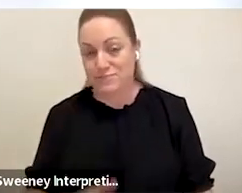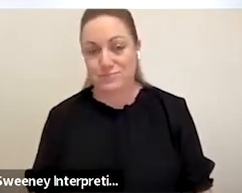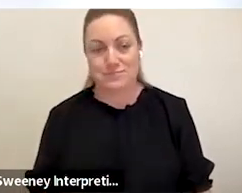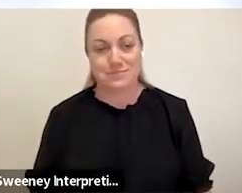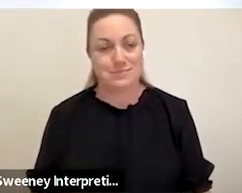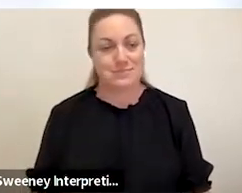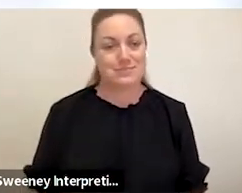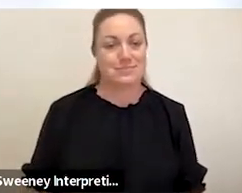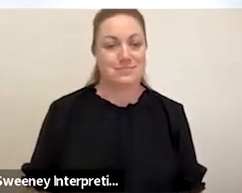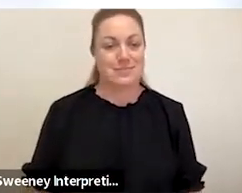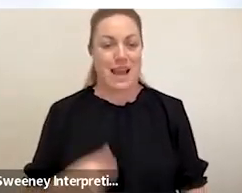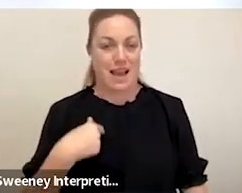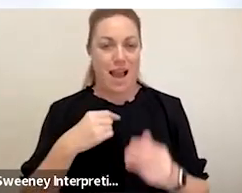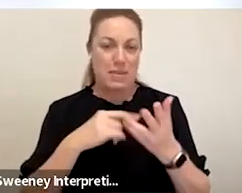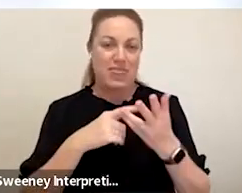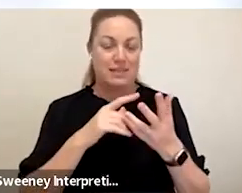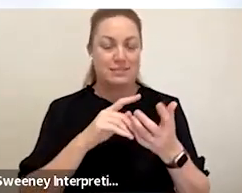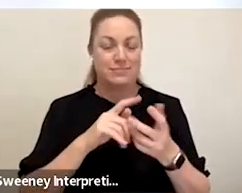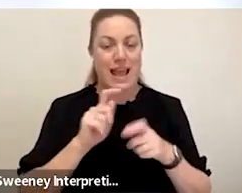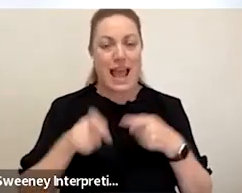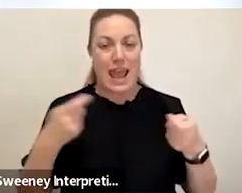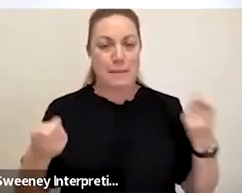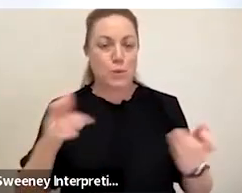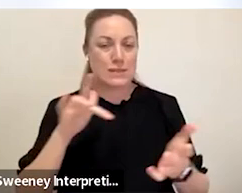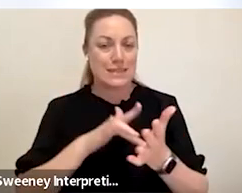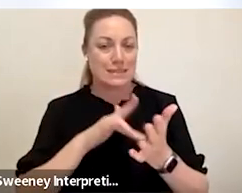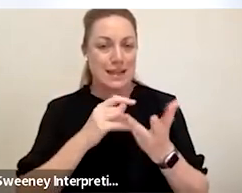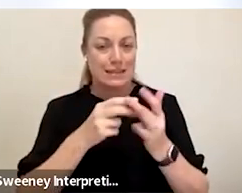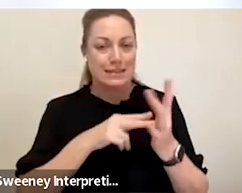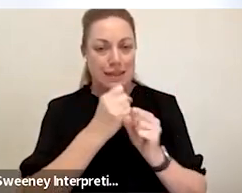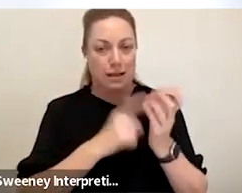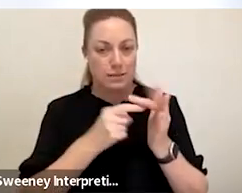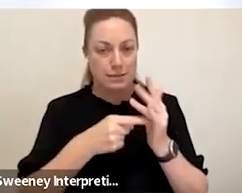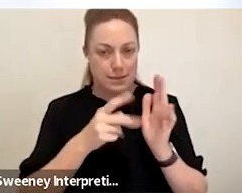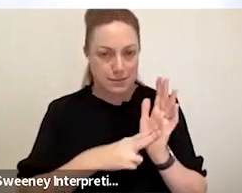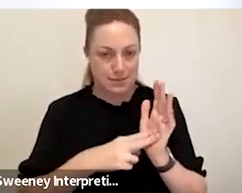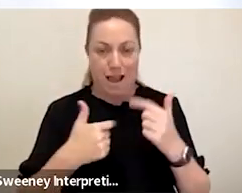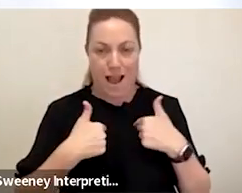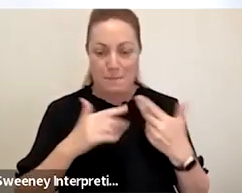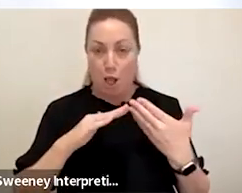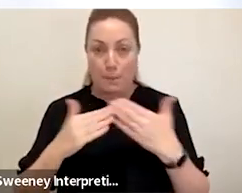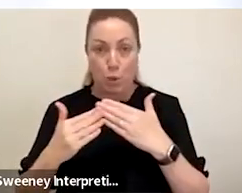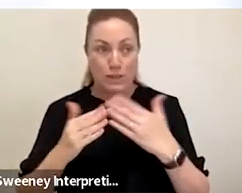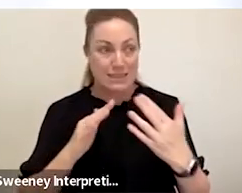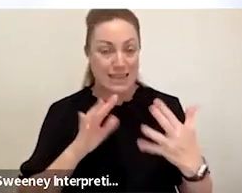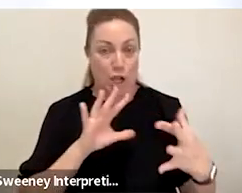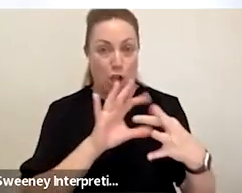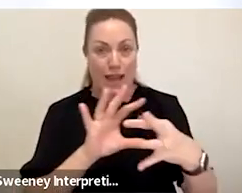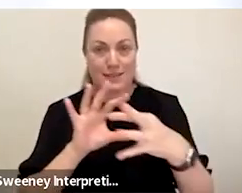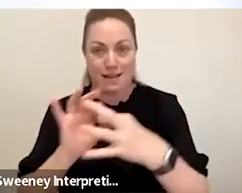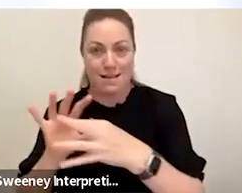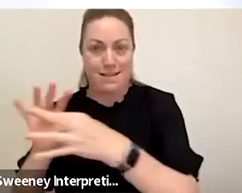Neighbourhood Centre at Singleton. So my role itself as community connector, like Margaret pointed out,